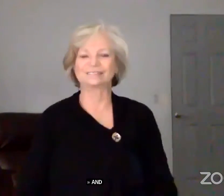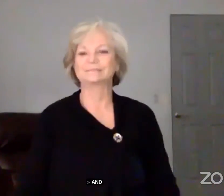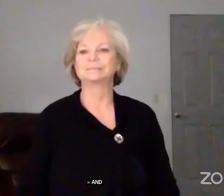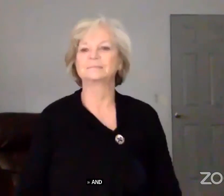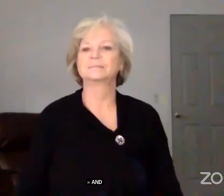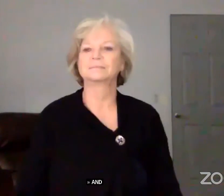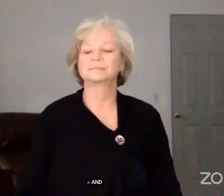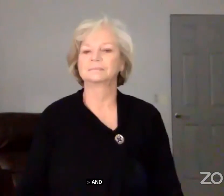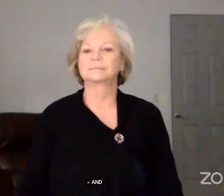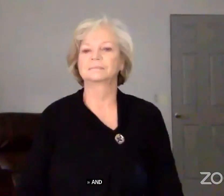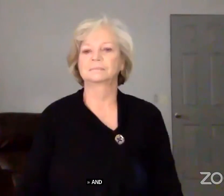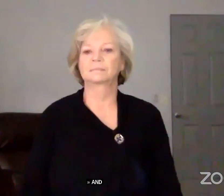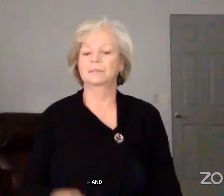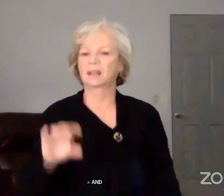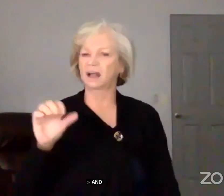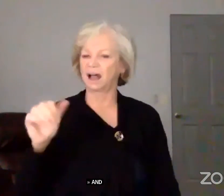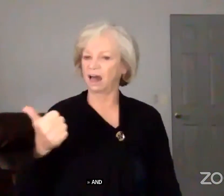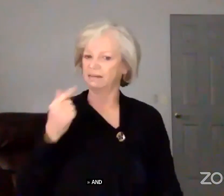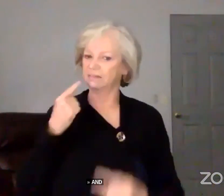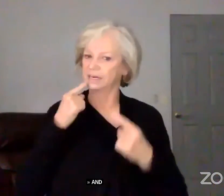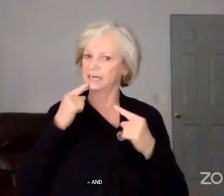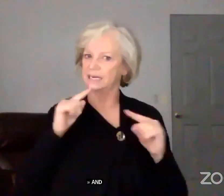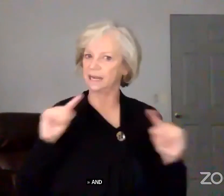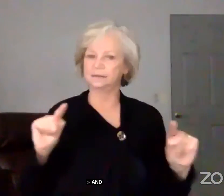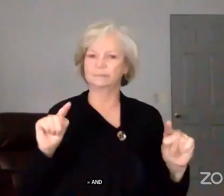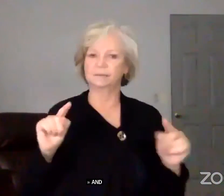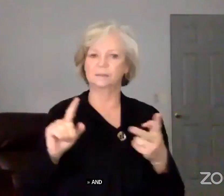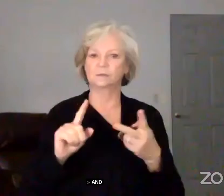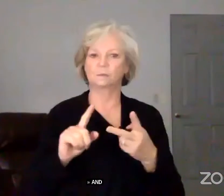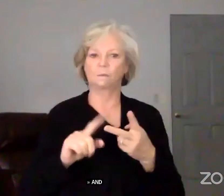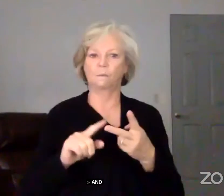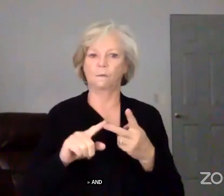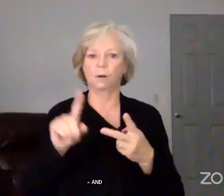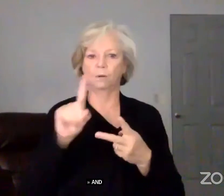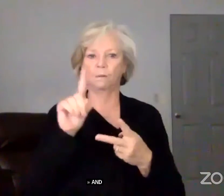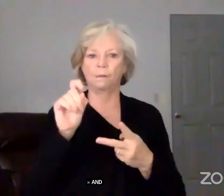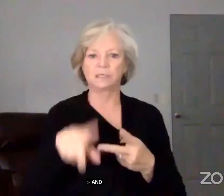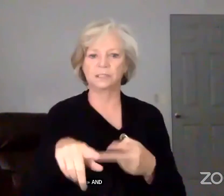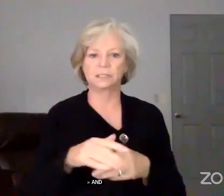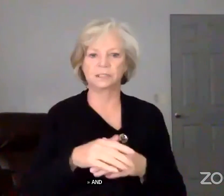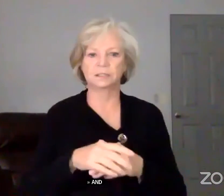Any other announcements or questions for our presenters?